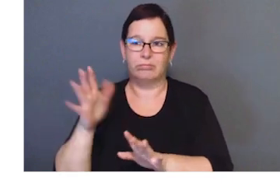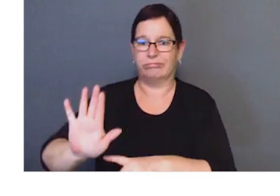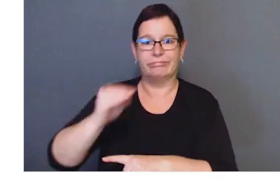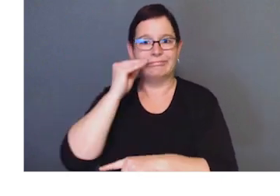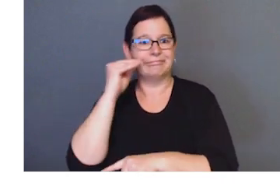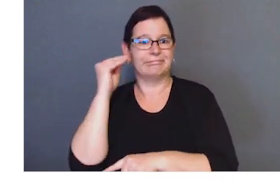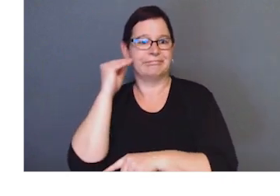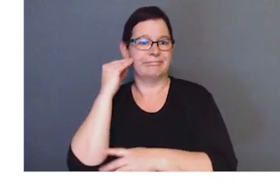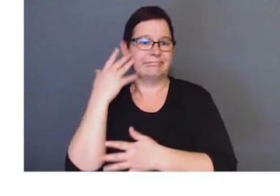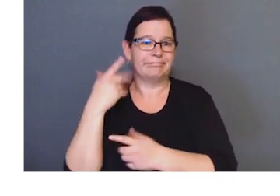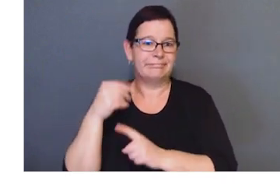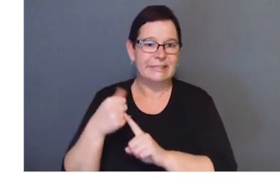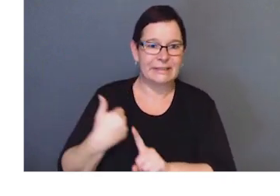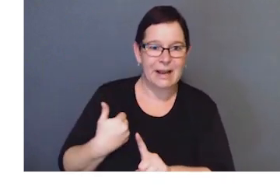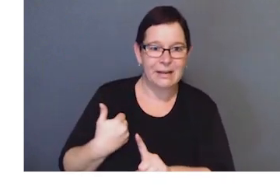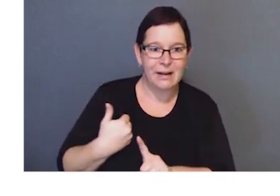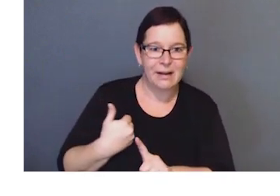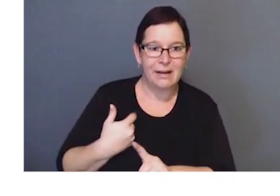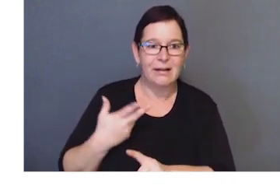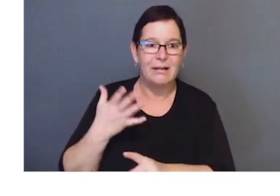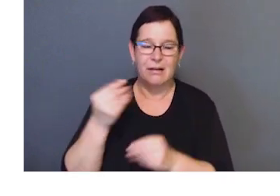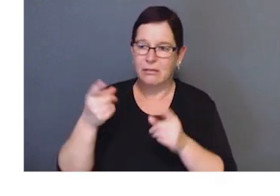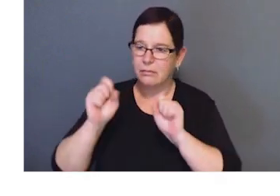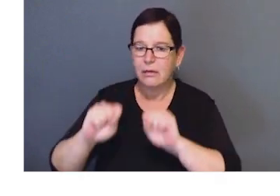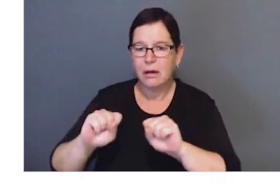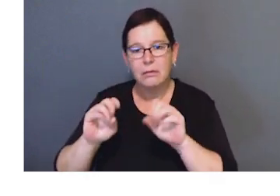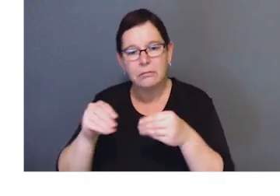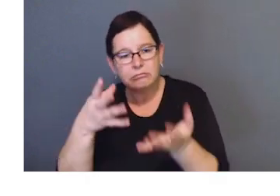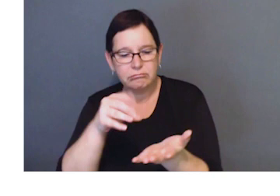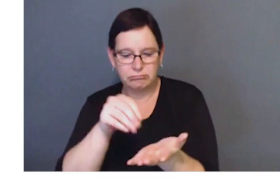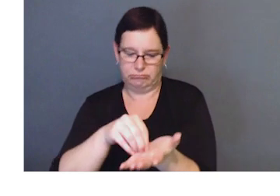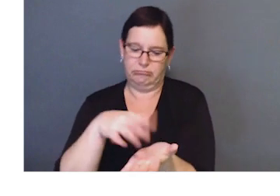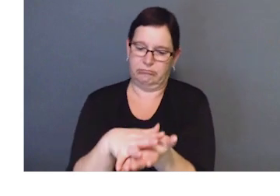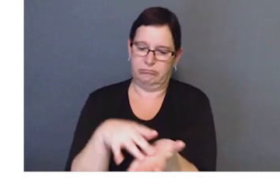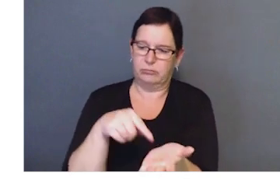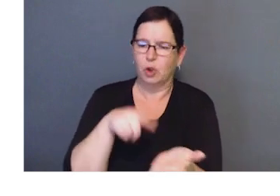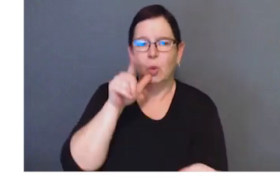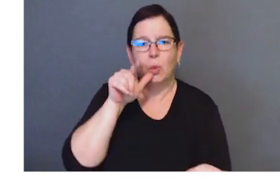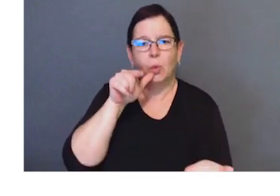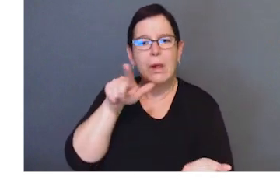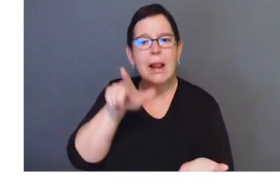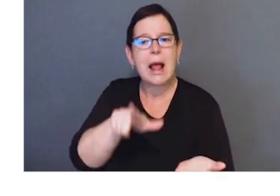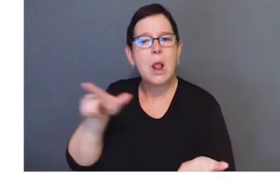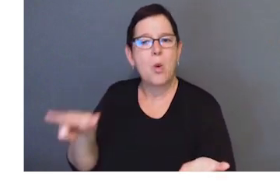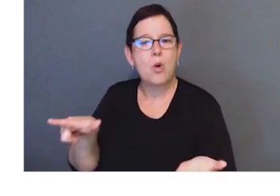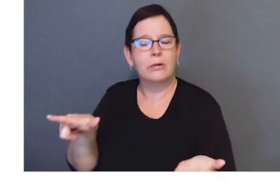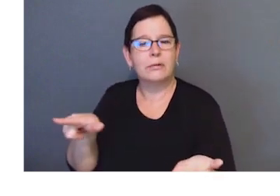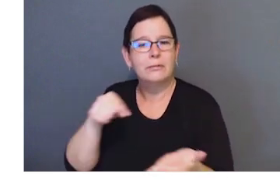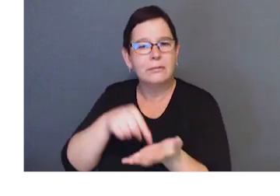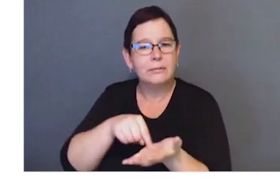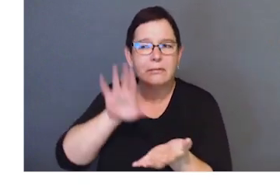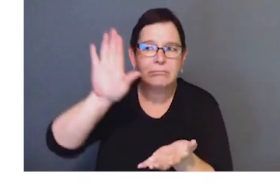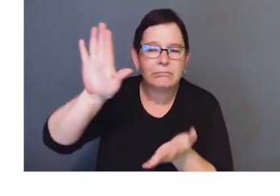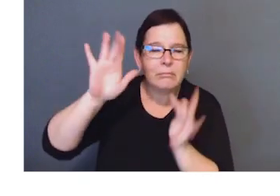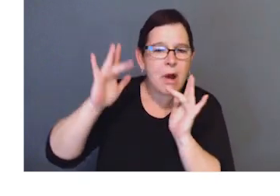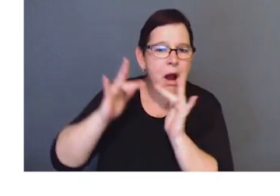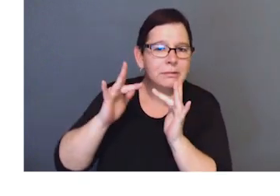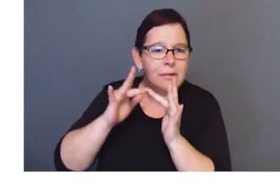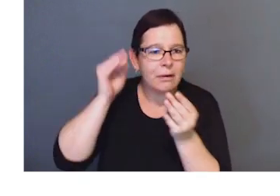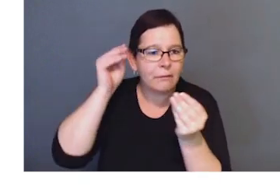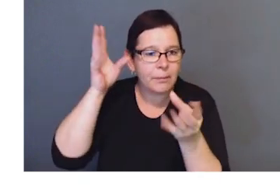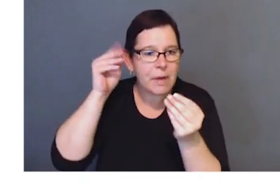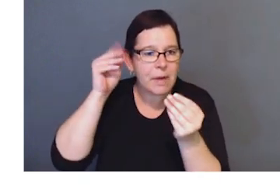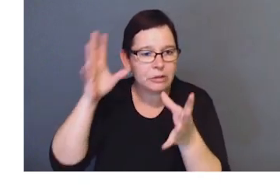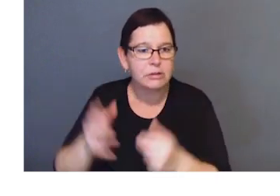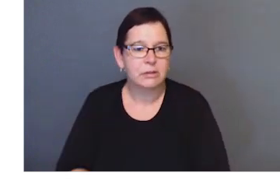Canada and can provide their landlord's contact information. For example, if the cost of your rent